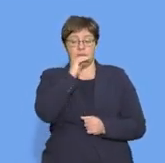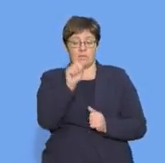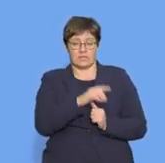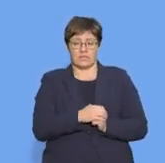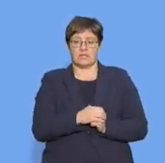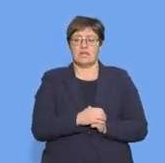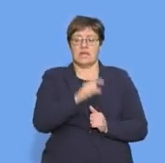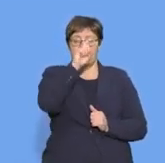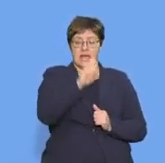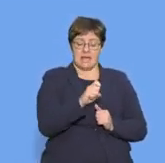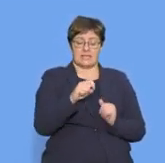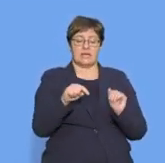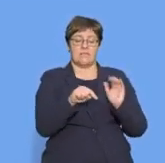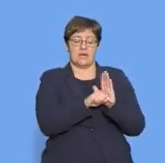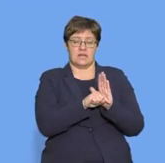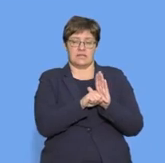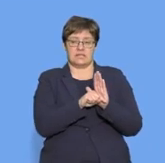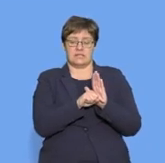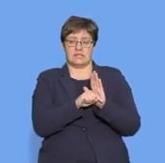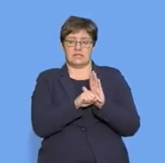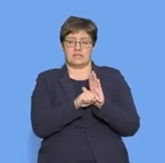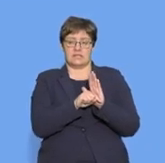now be x minus